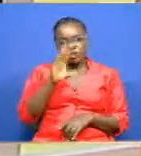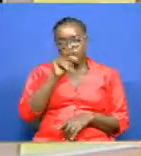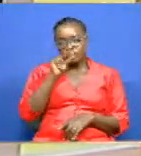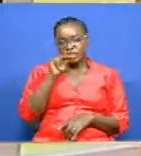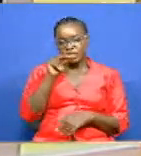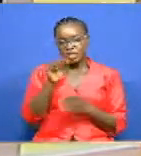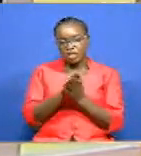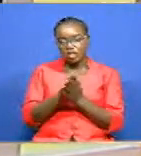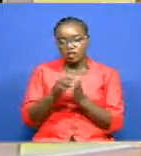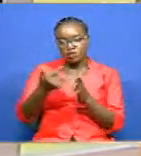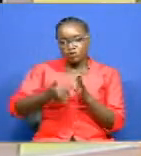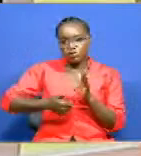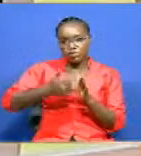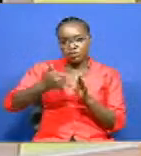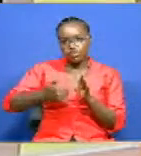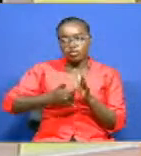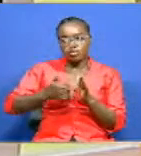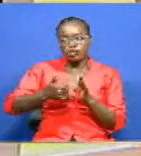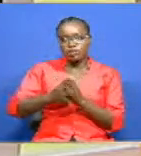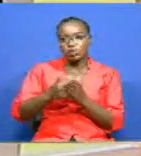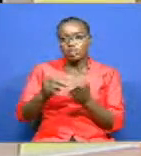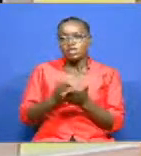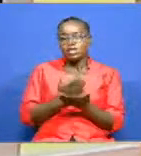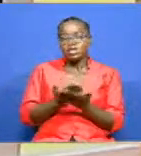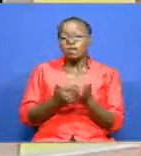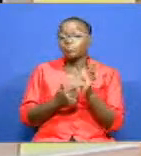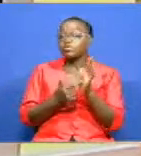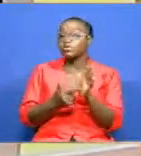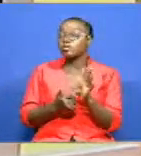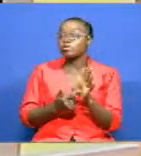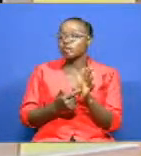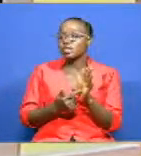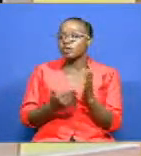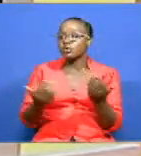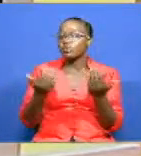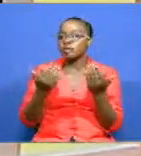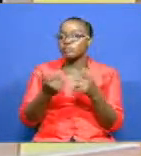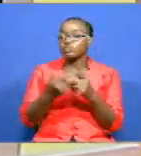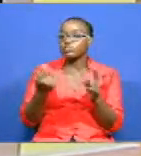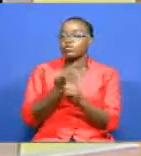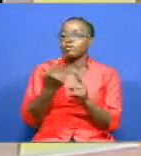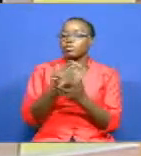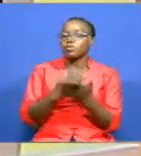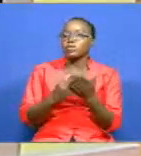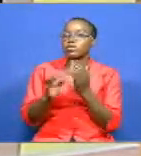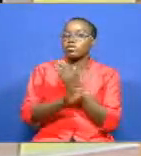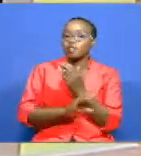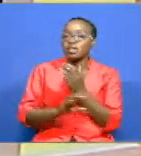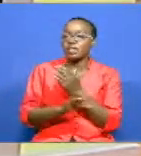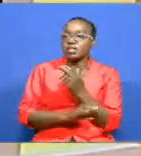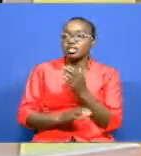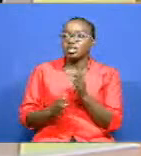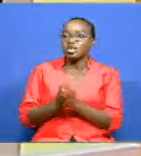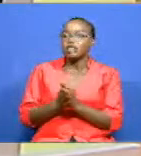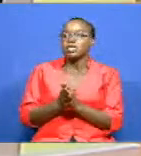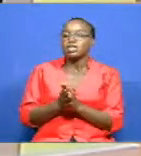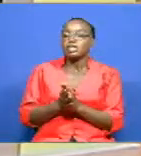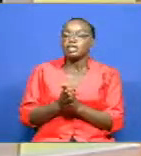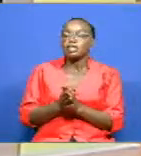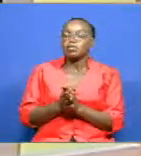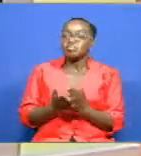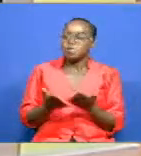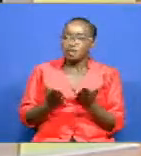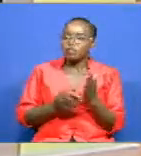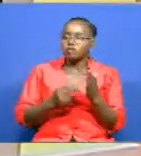as well as on YouTube. I can see some of you indicating that you are watching us from different parts of the country. I have Mark Makau,